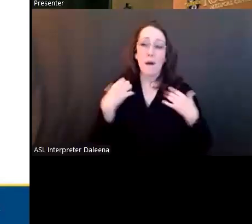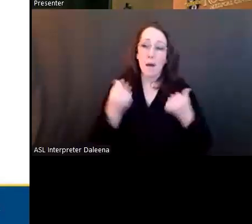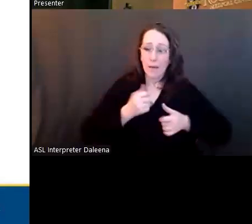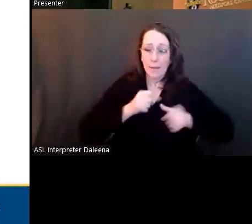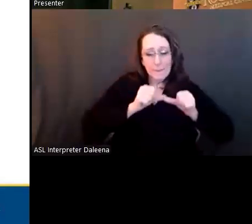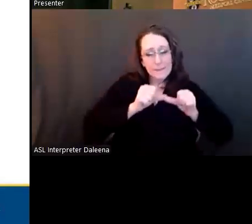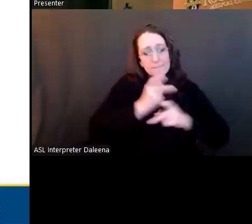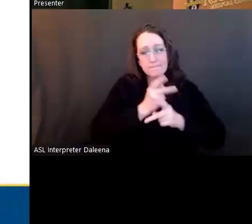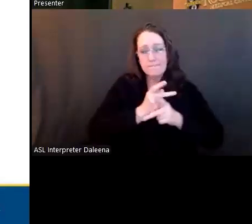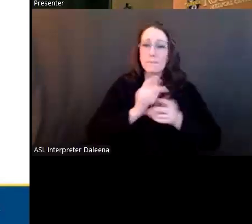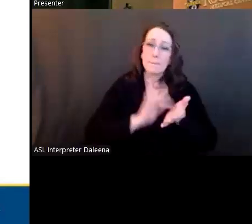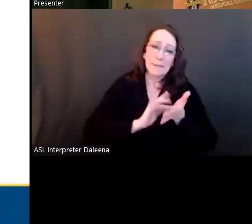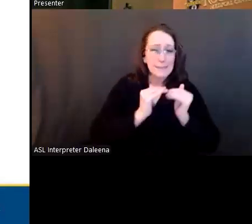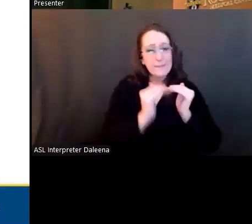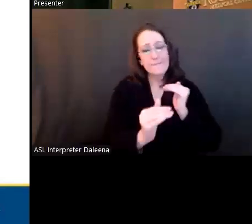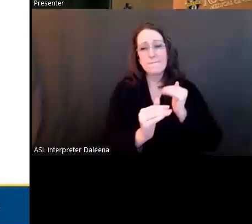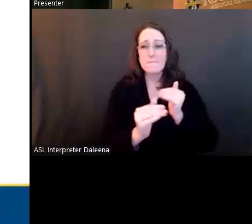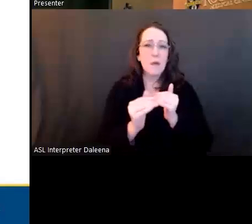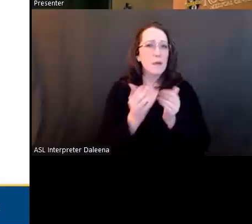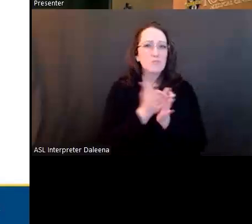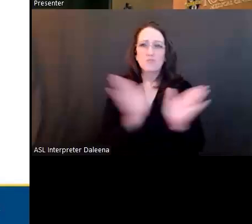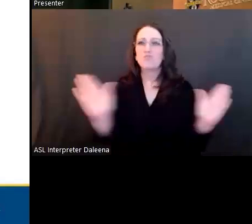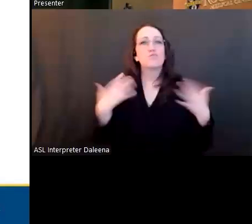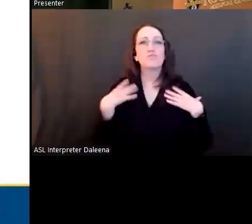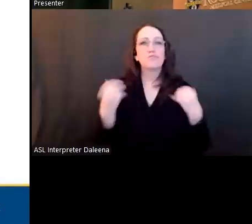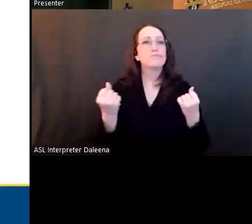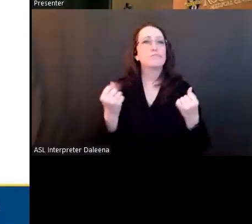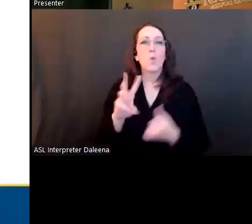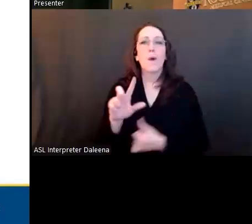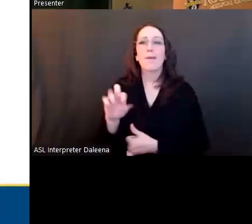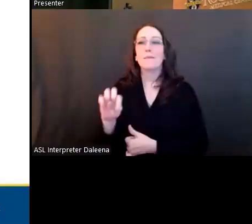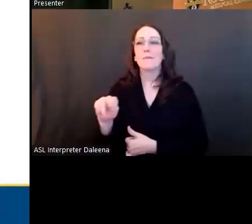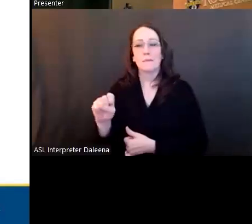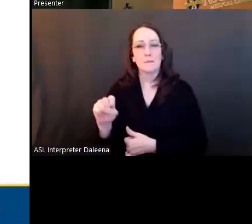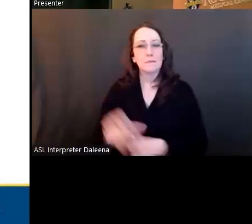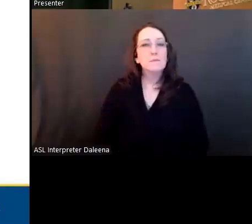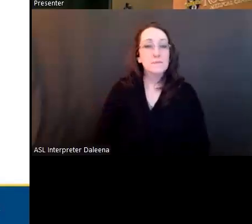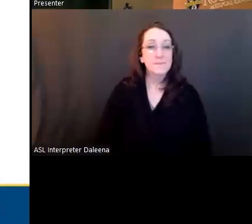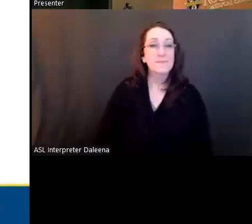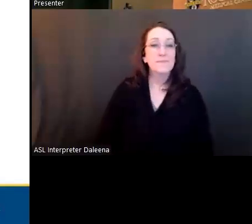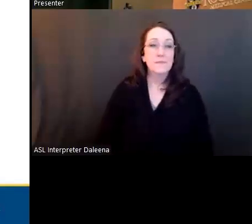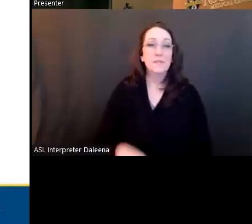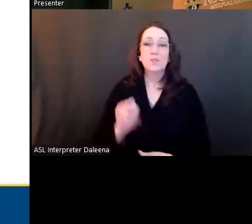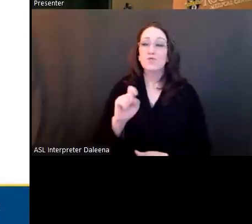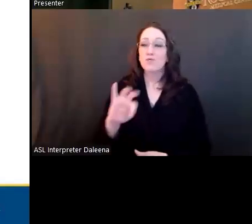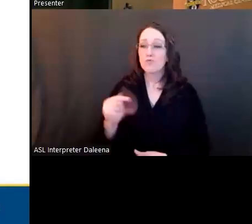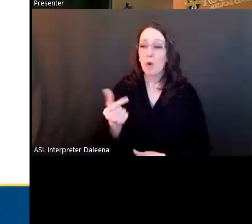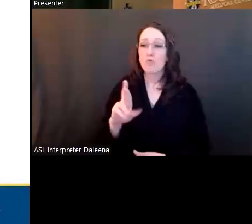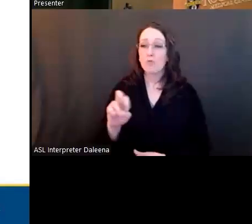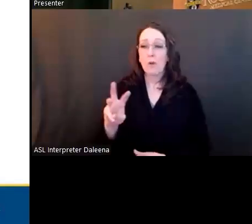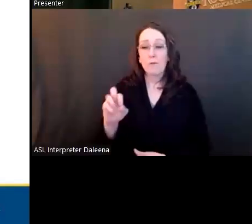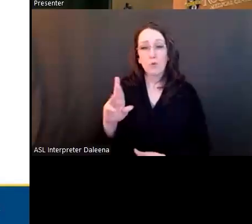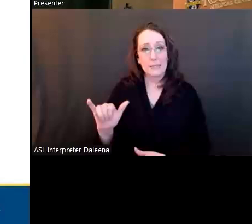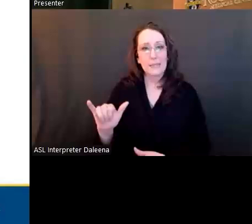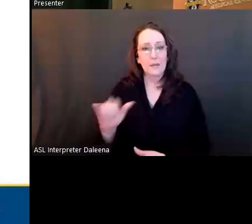medication levels, and overall wellness. We have our strong recovery, which is more